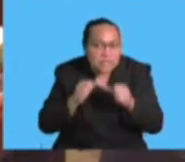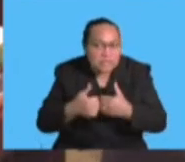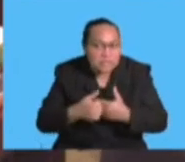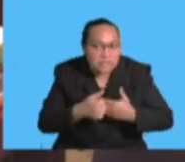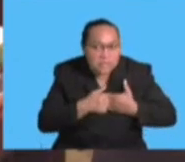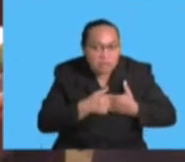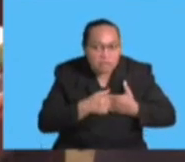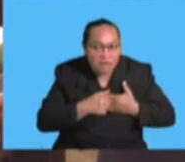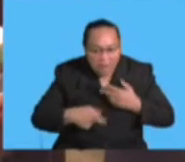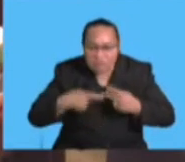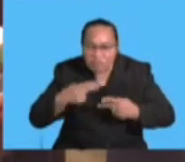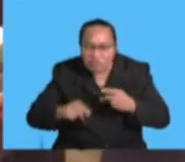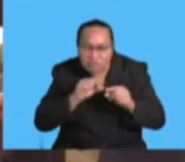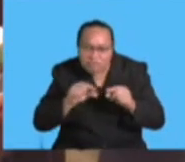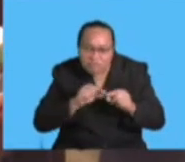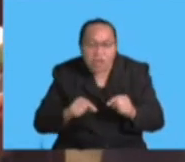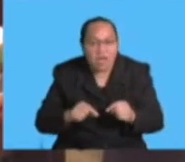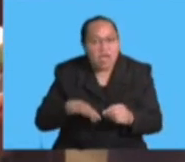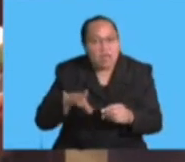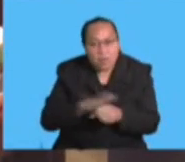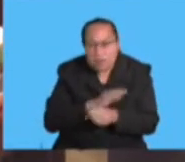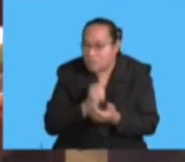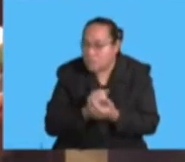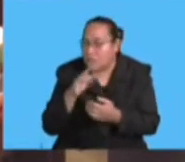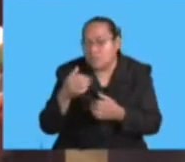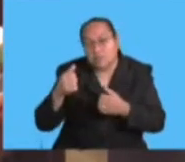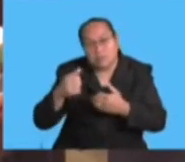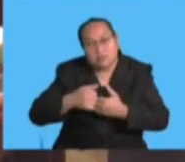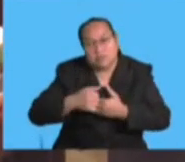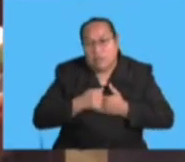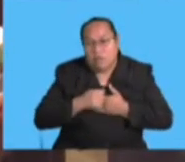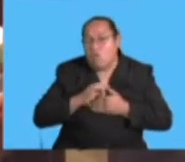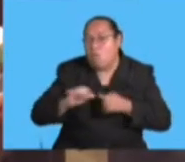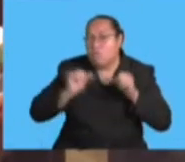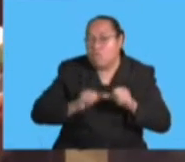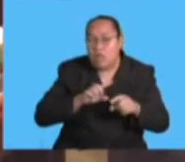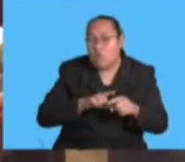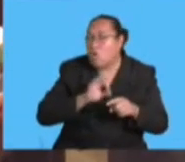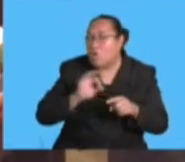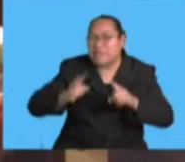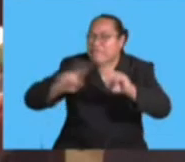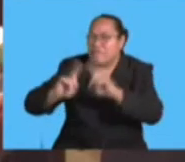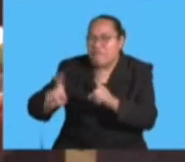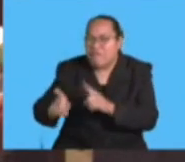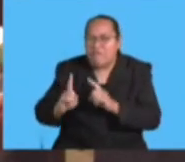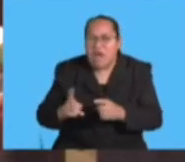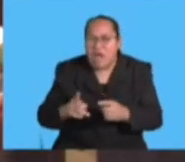which are in place to protect the Fijian workers from all forms of exploitation by foreign